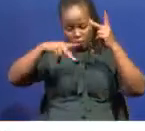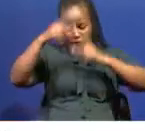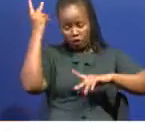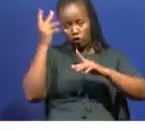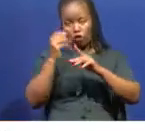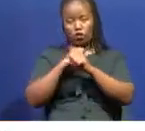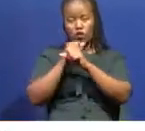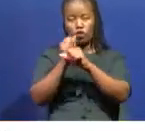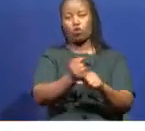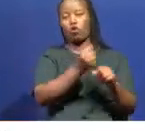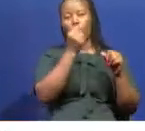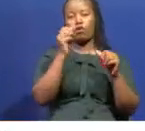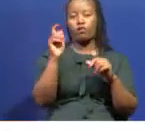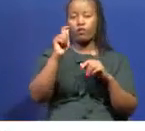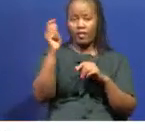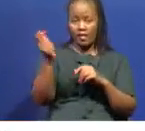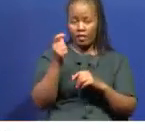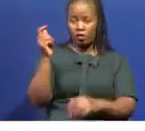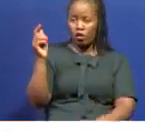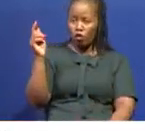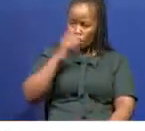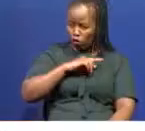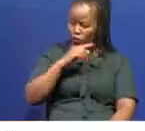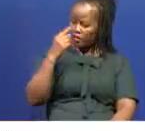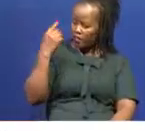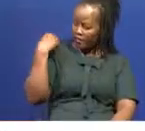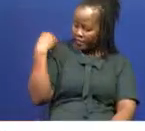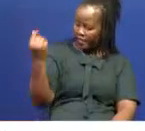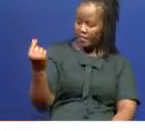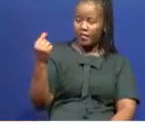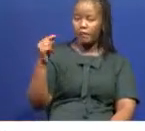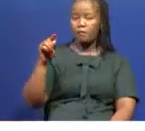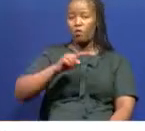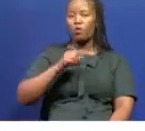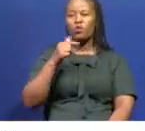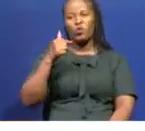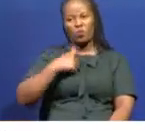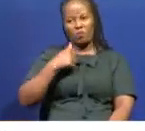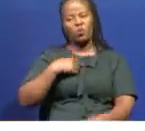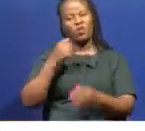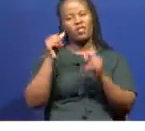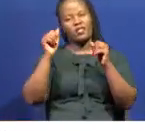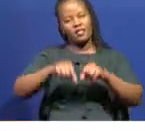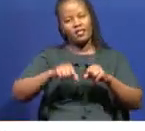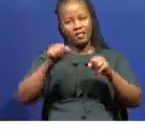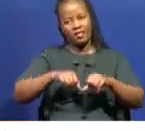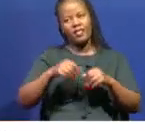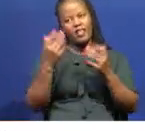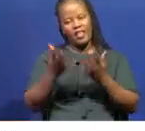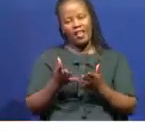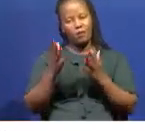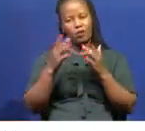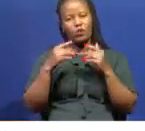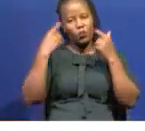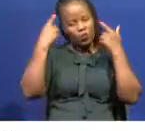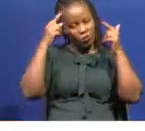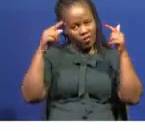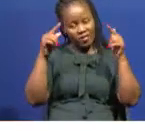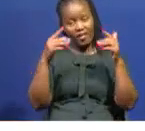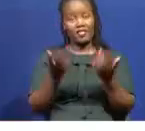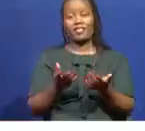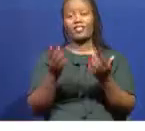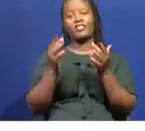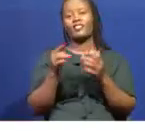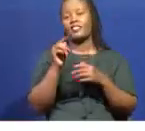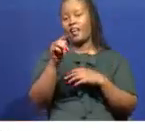Tour, which just concluded yesterday, and I was able to make cuts in a field of men. So it just